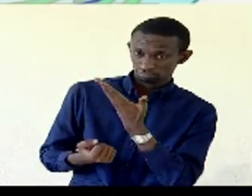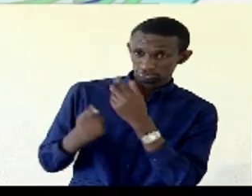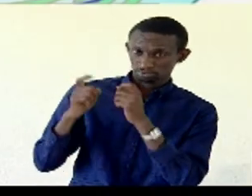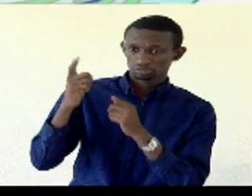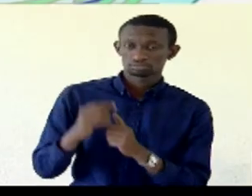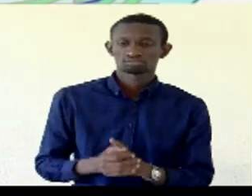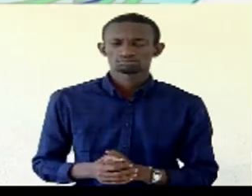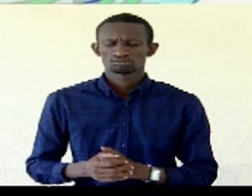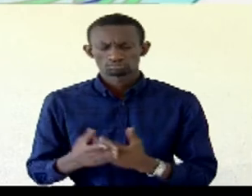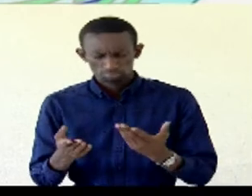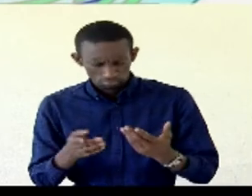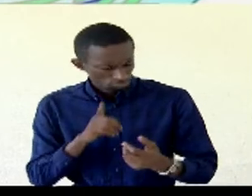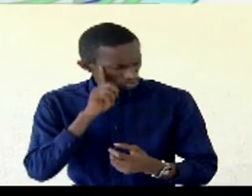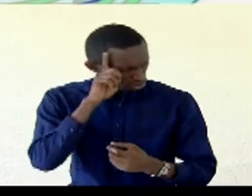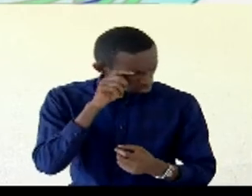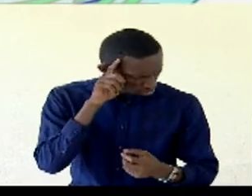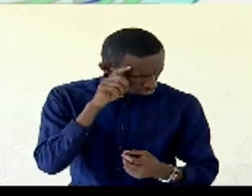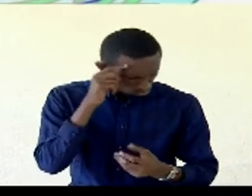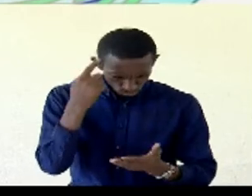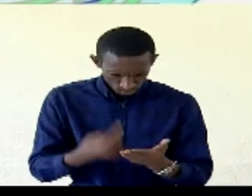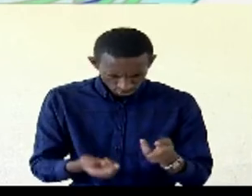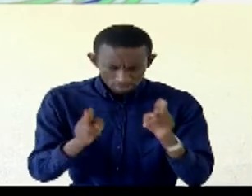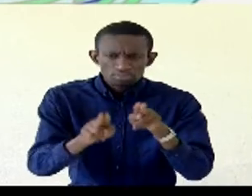and predict what is likely to happen to this cell?